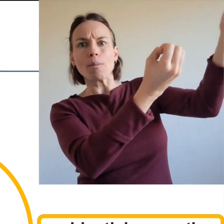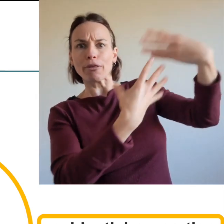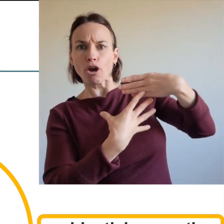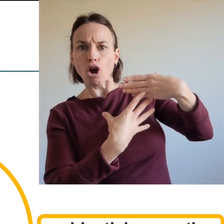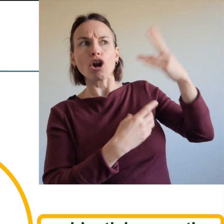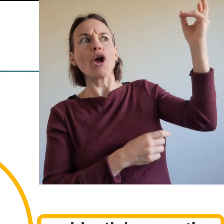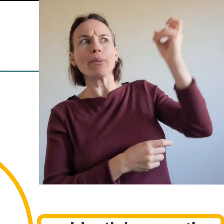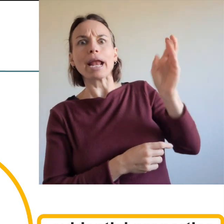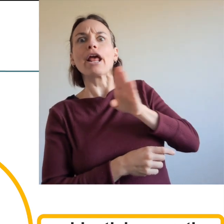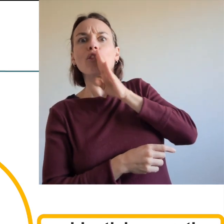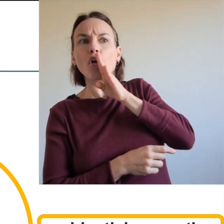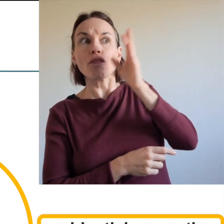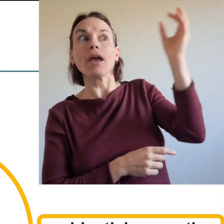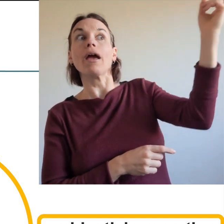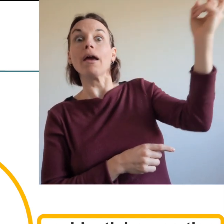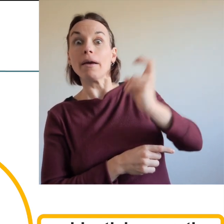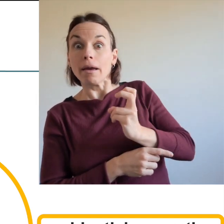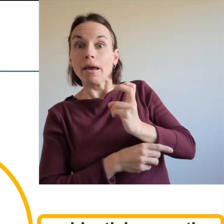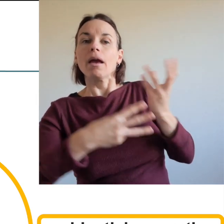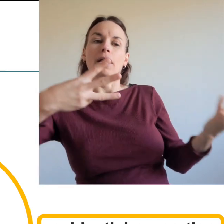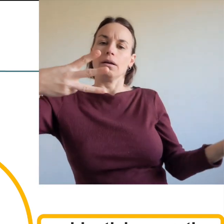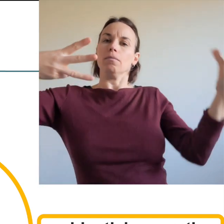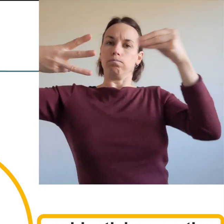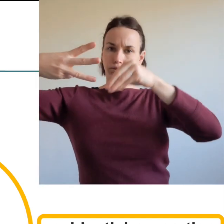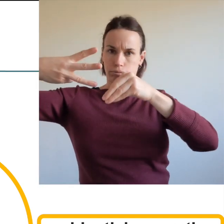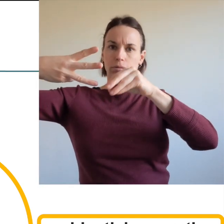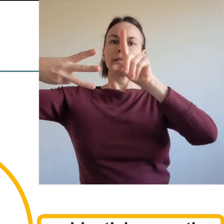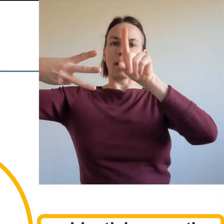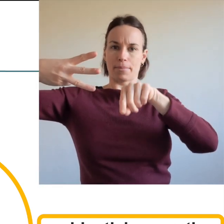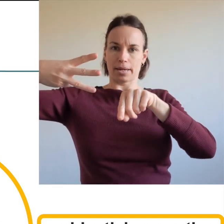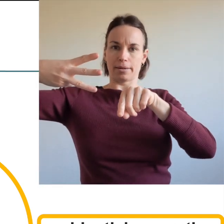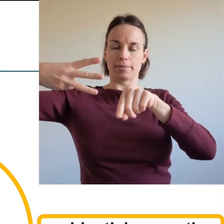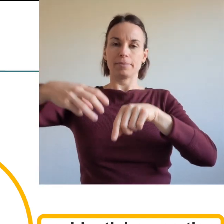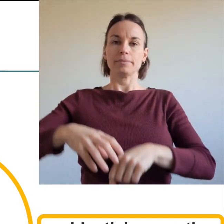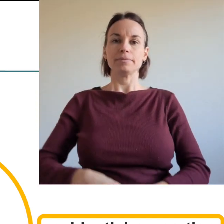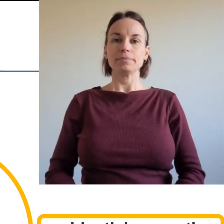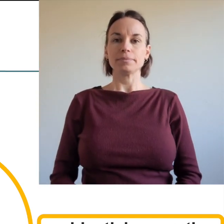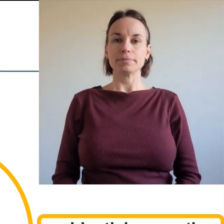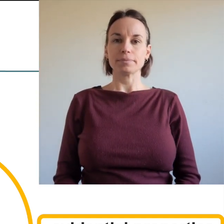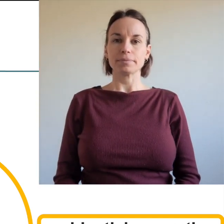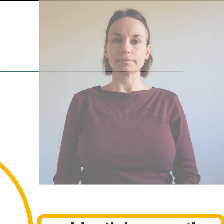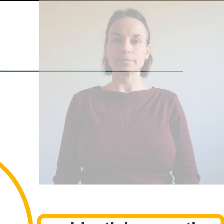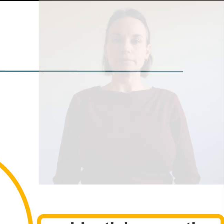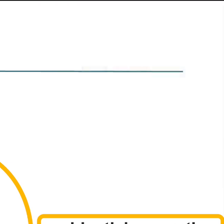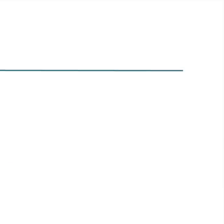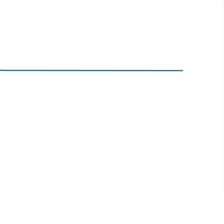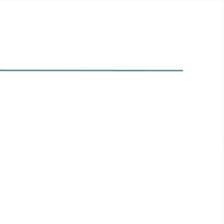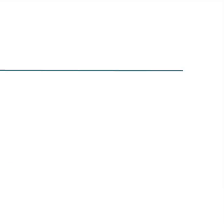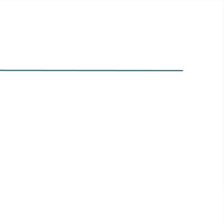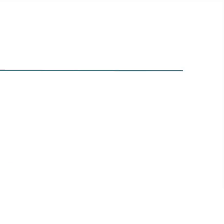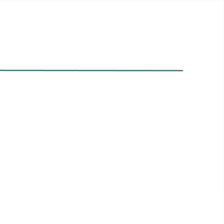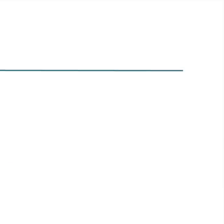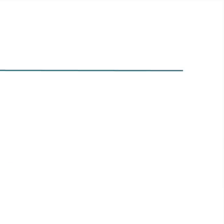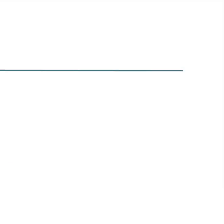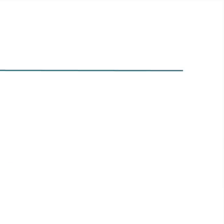and non-manual, in connection with the evidential properties associated with the indefinite.